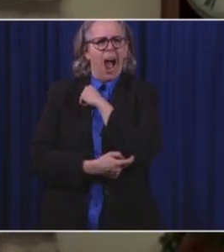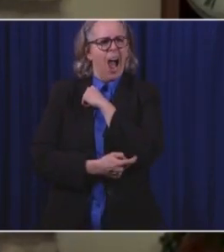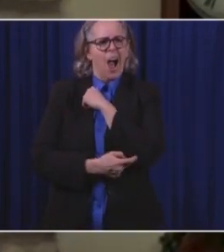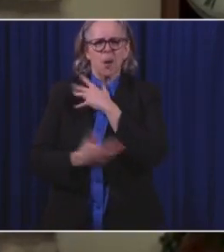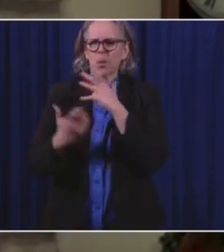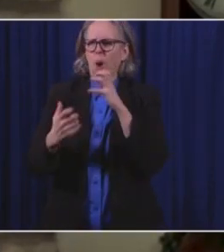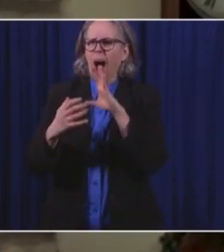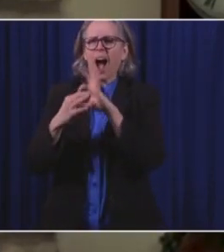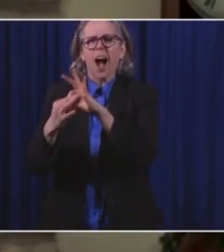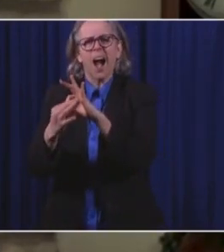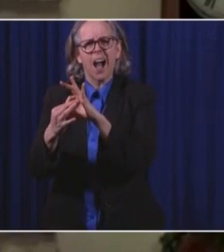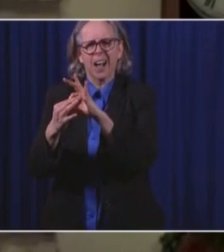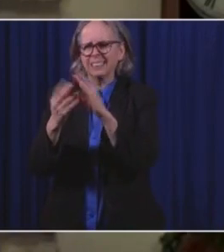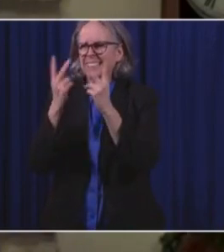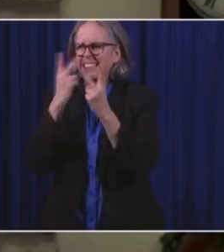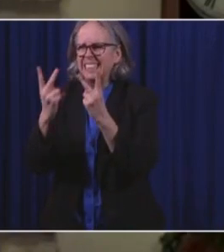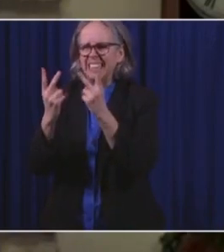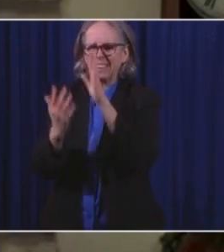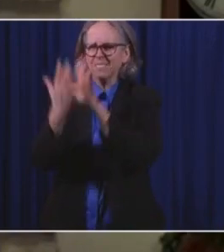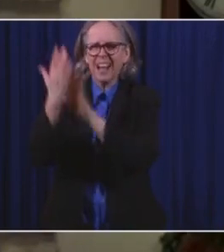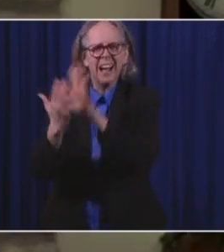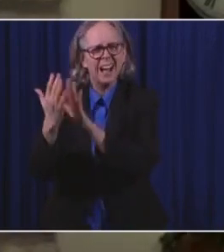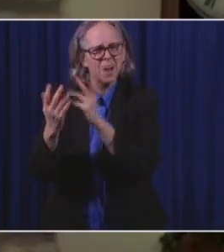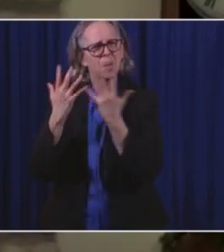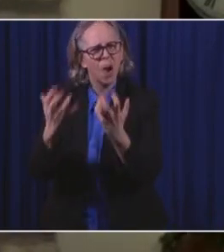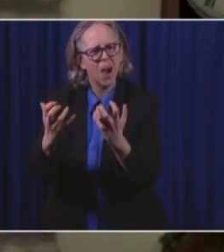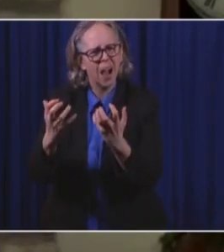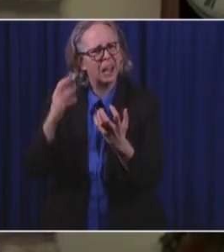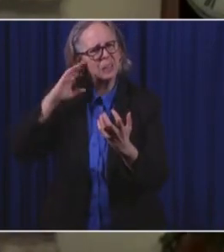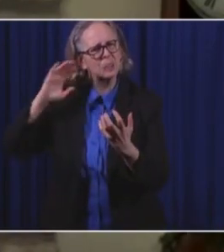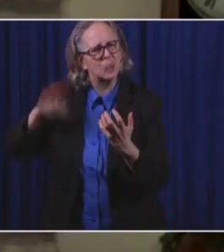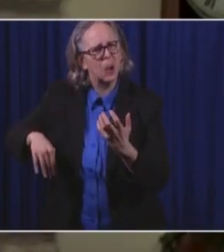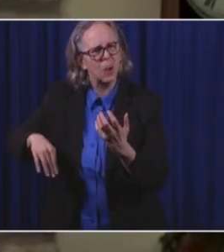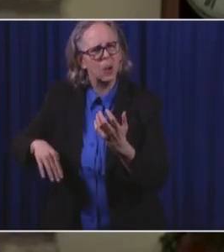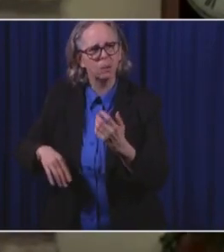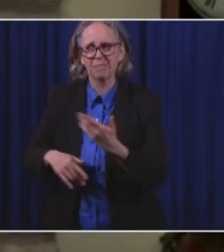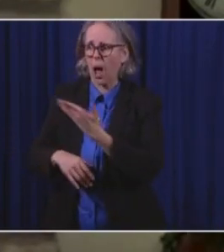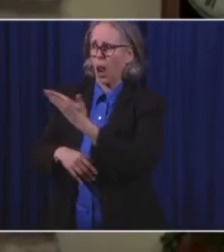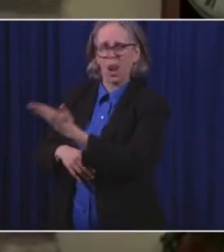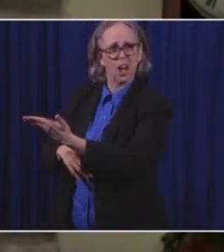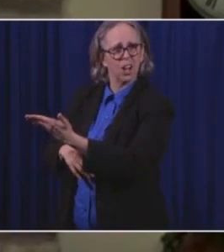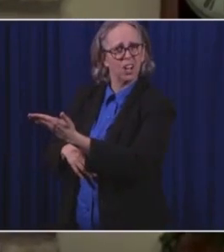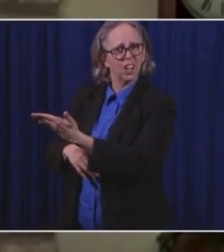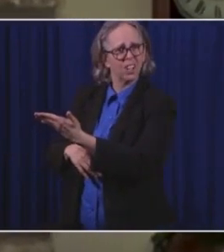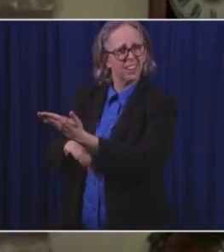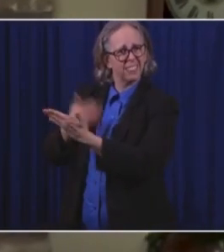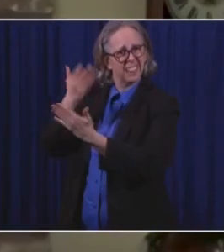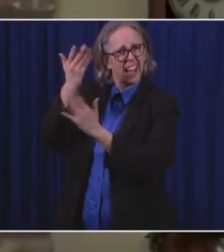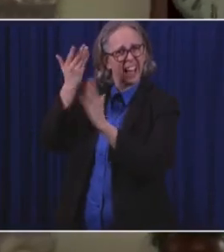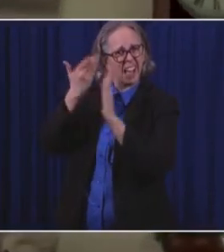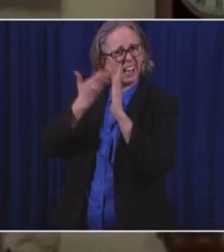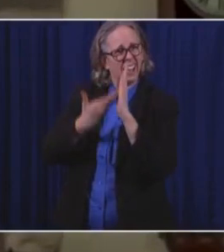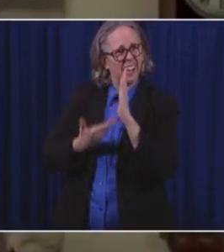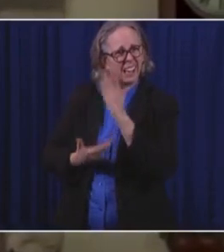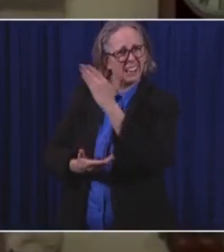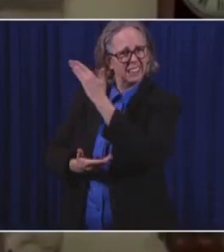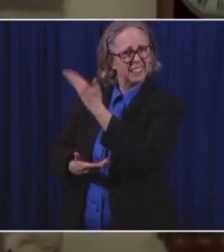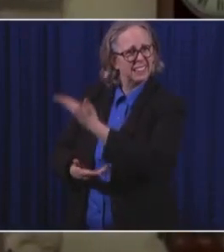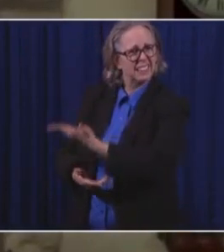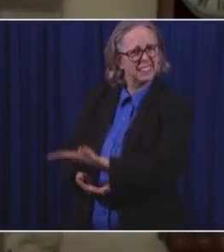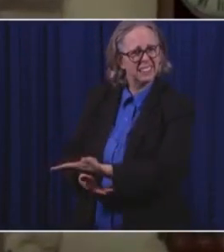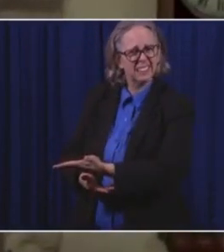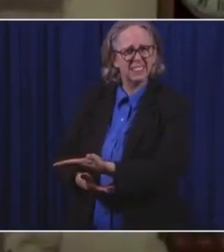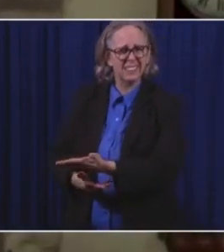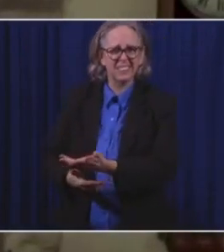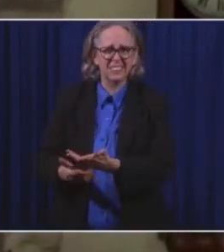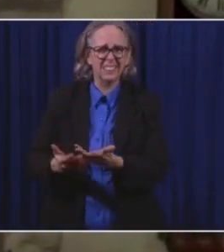the things that we put up here, you look at these, these are the best shorthand that